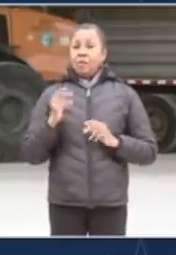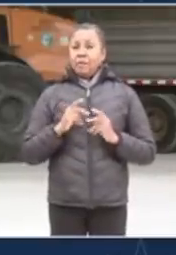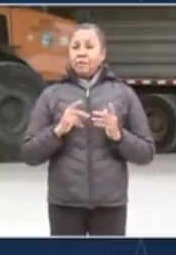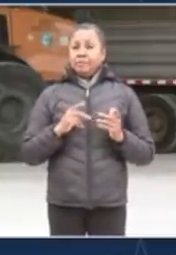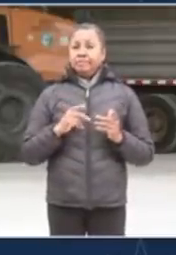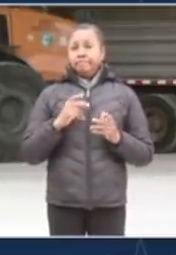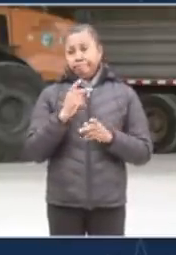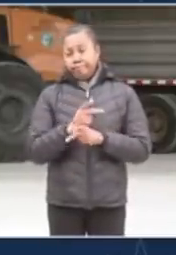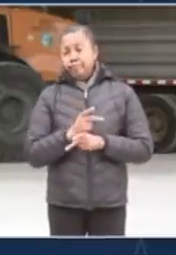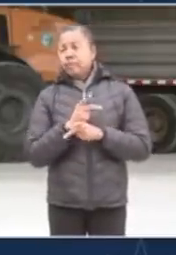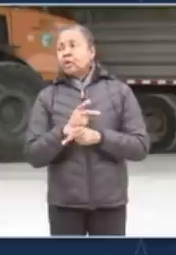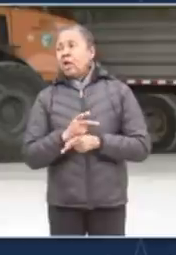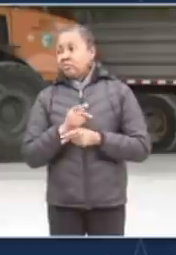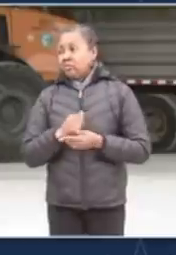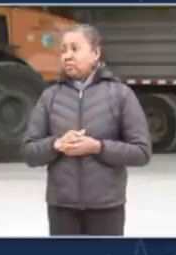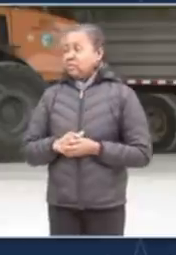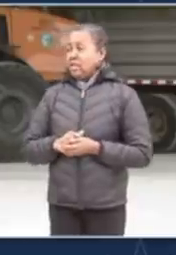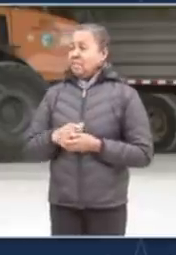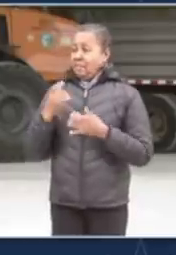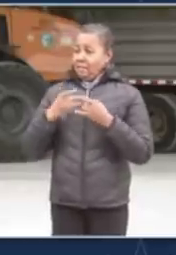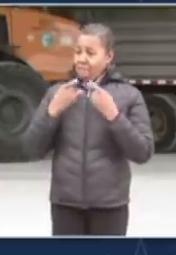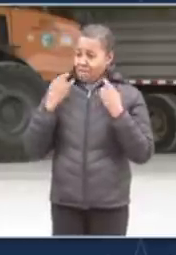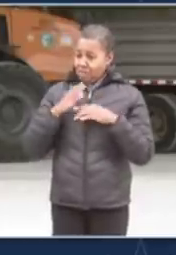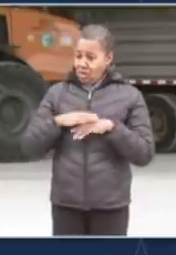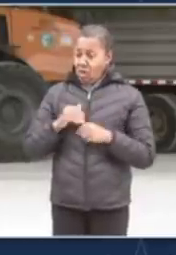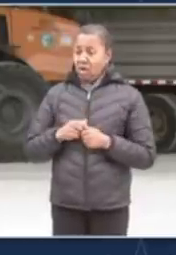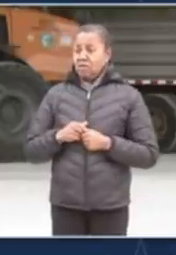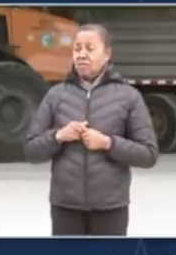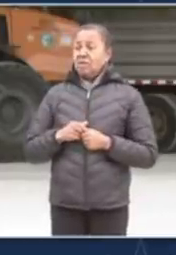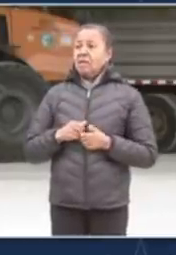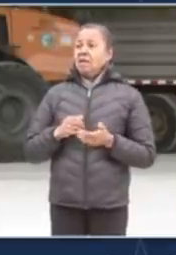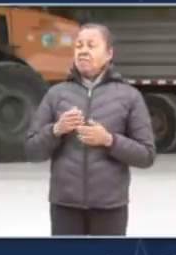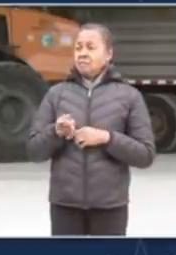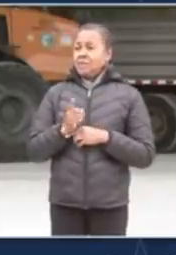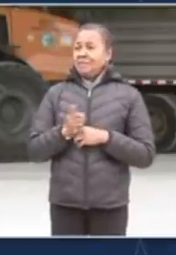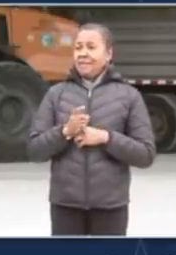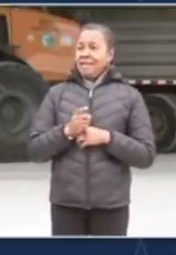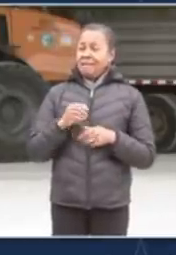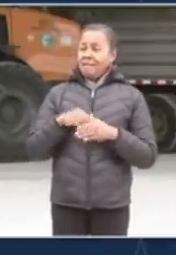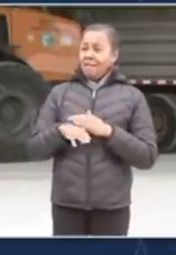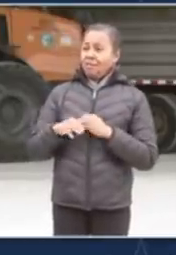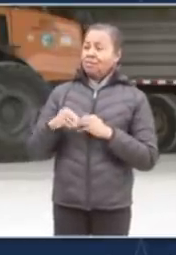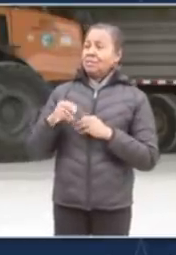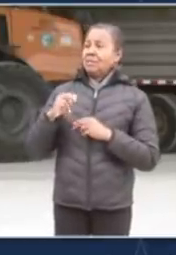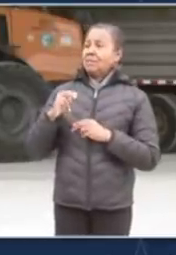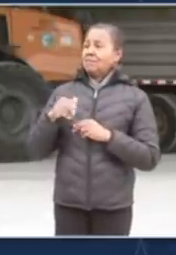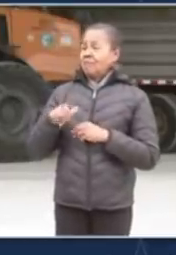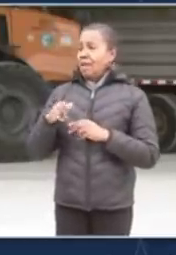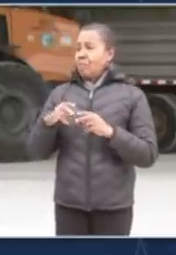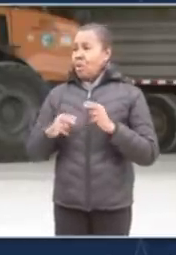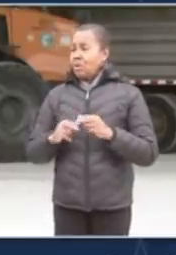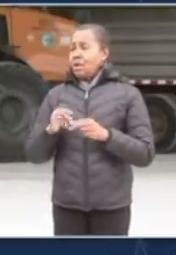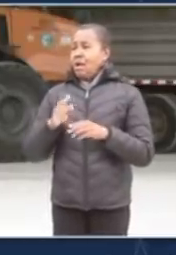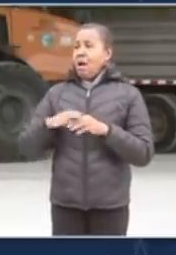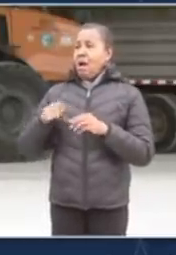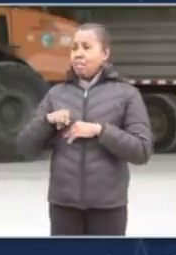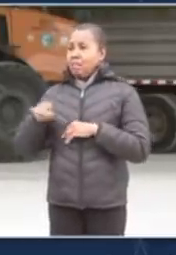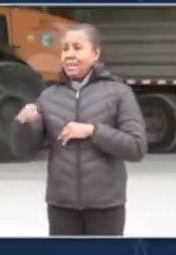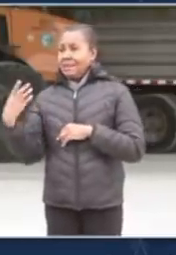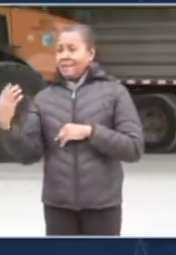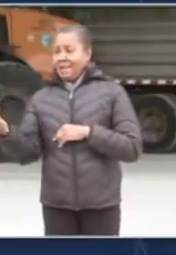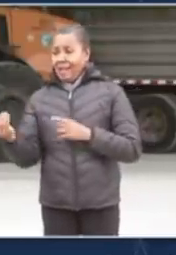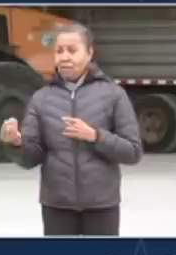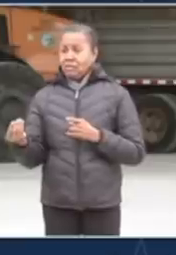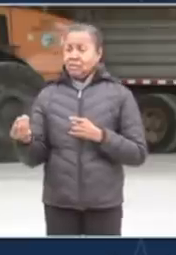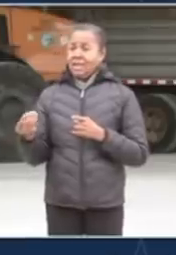the precautions, that they wore their mask from the minute they set foot in an airport, got on a plane, and got out of it, and